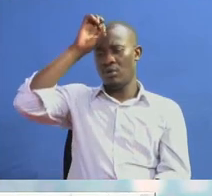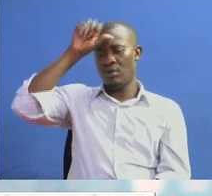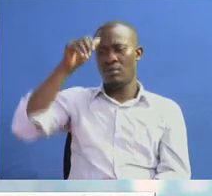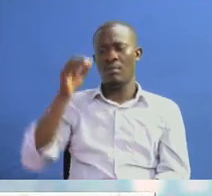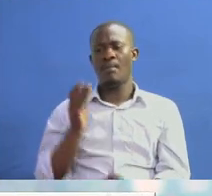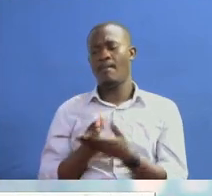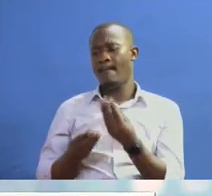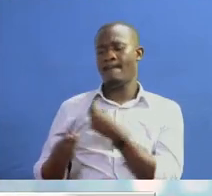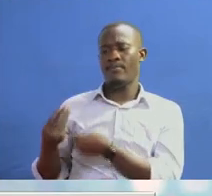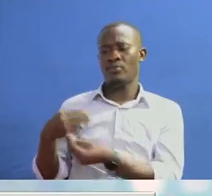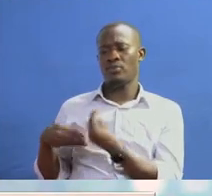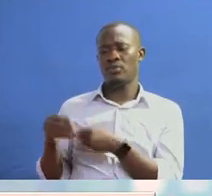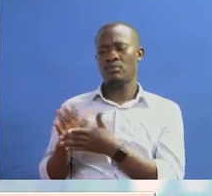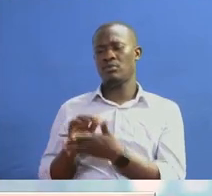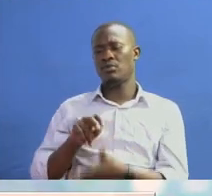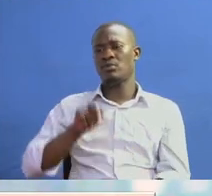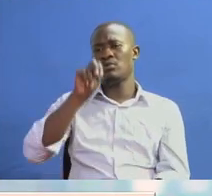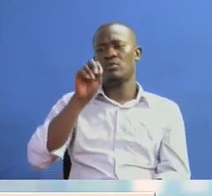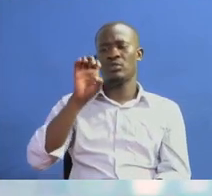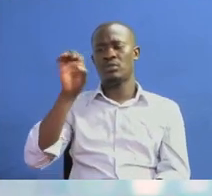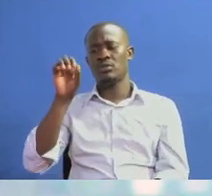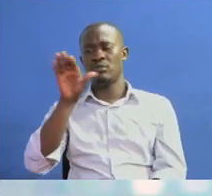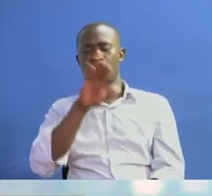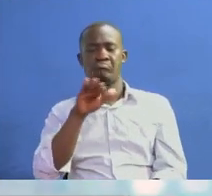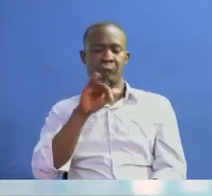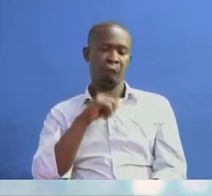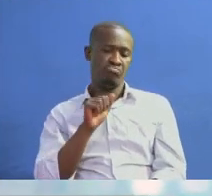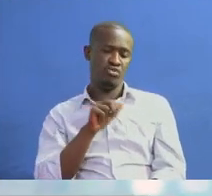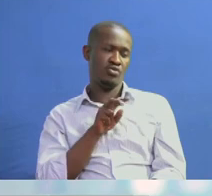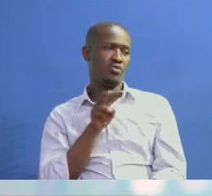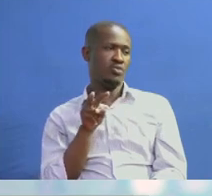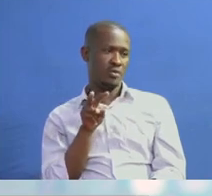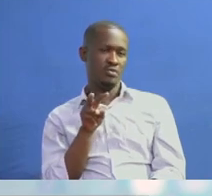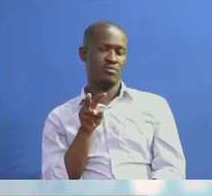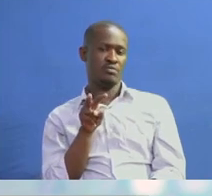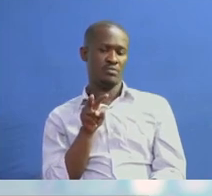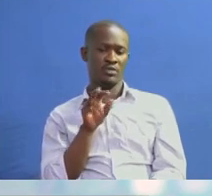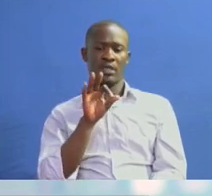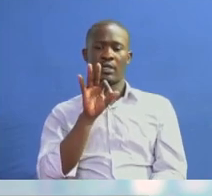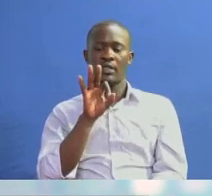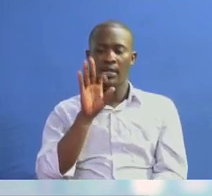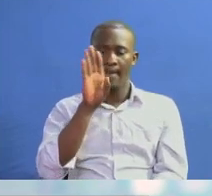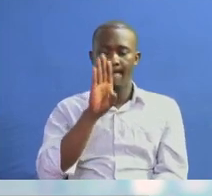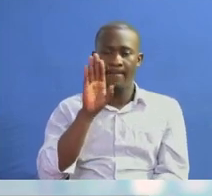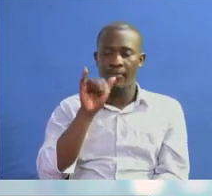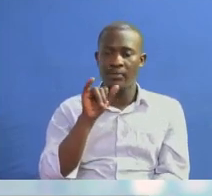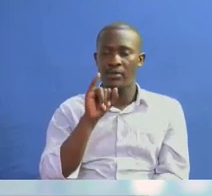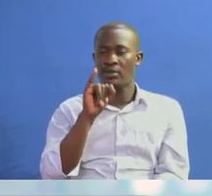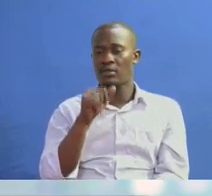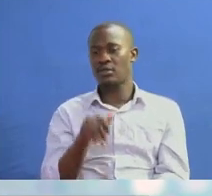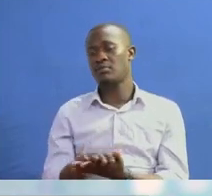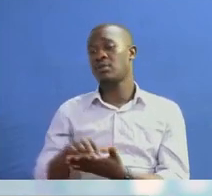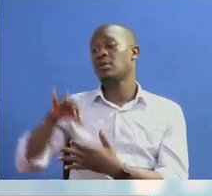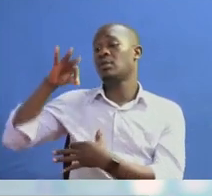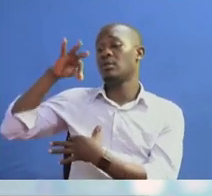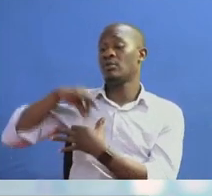another one in northeastern area. So if you see like 3B is being infested